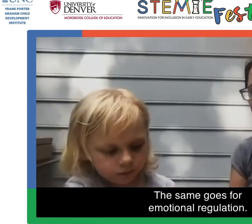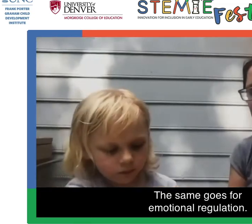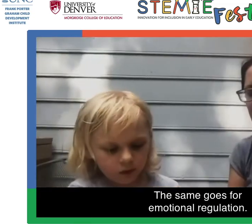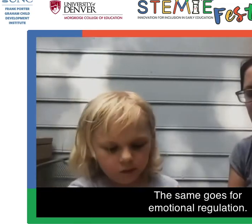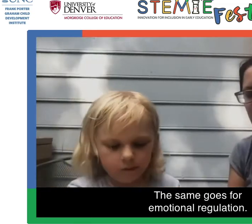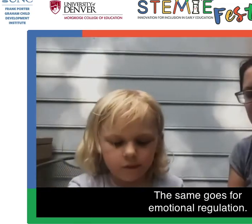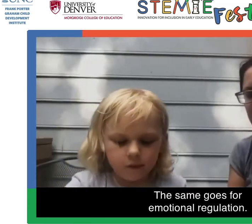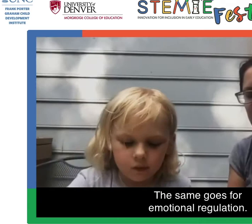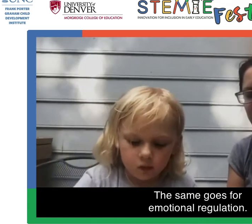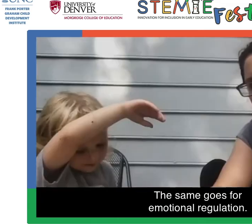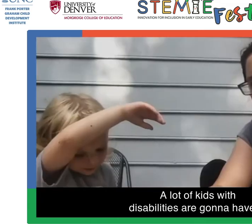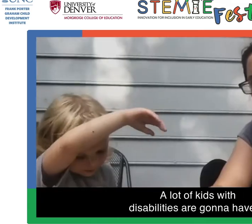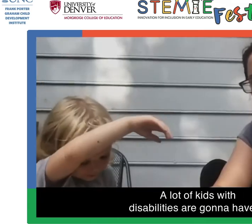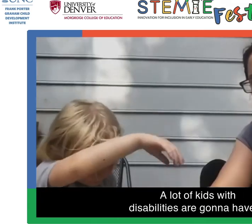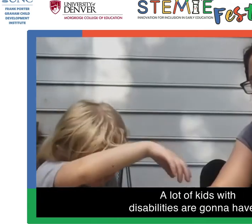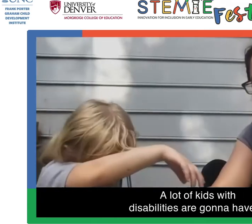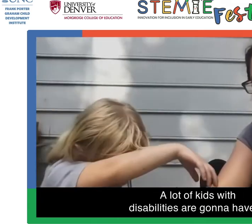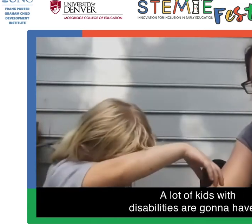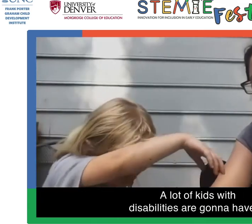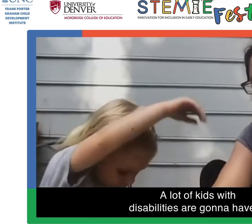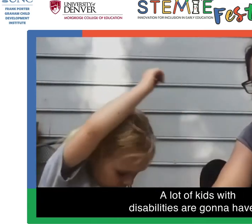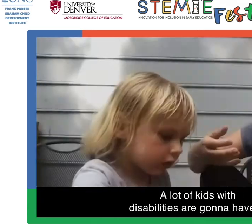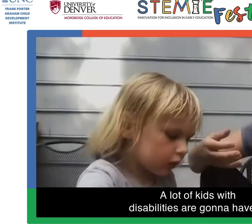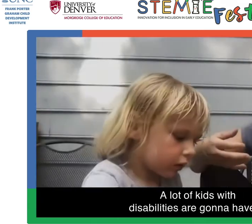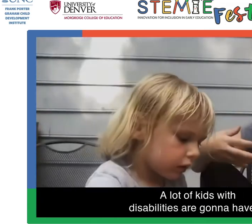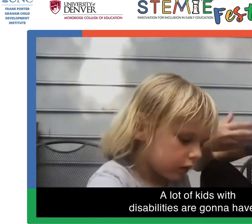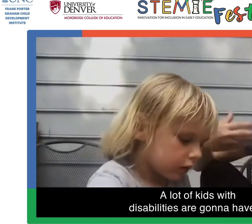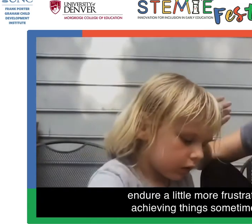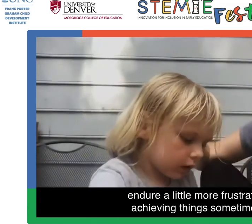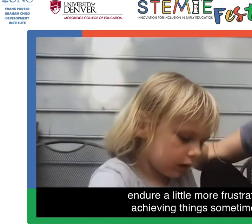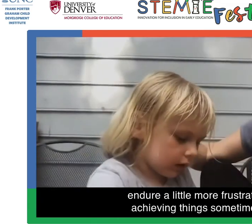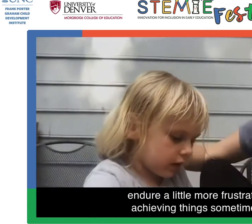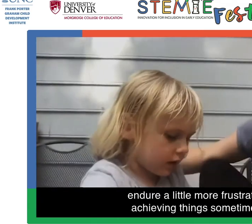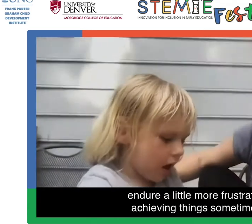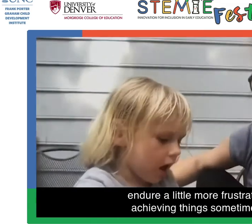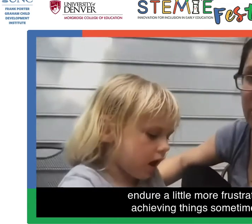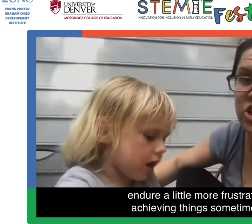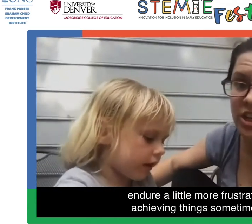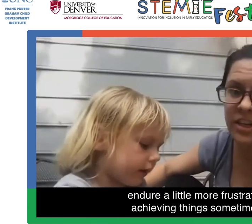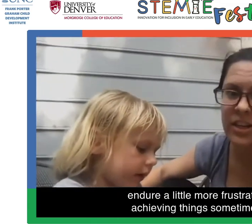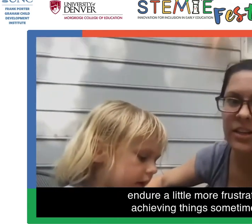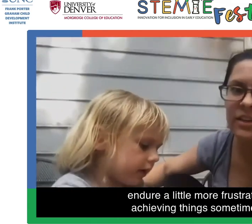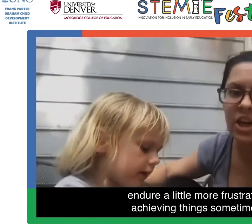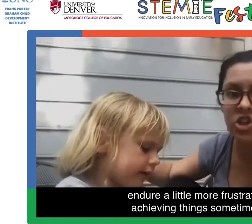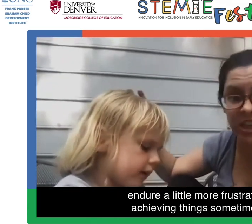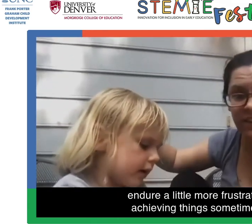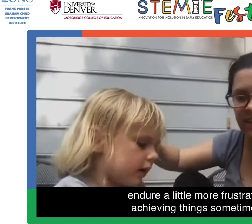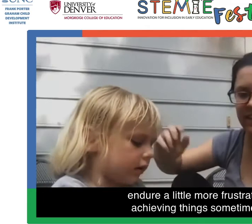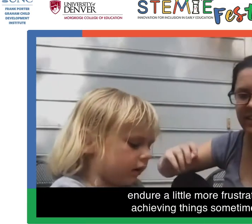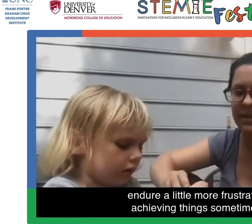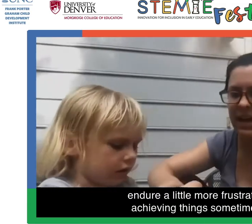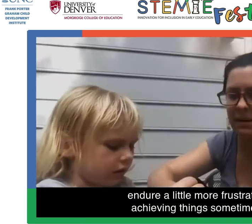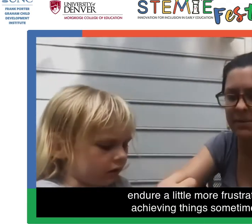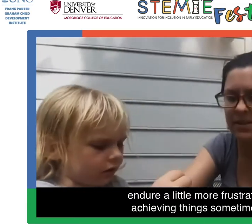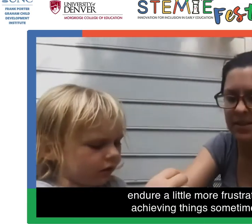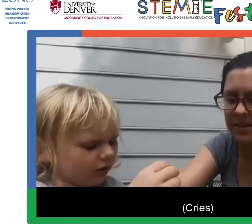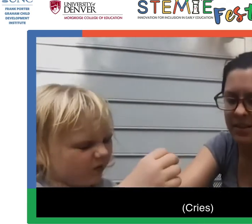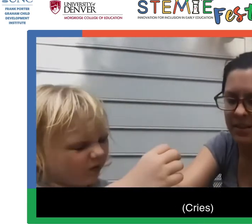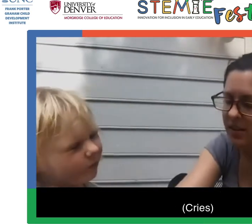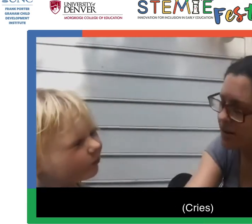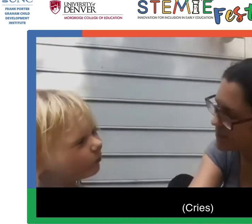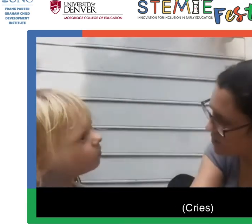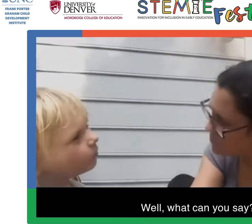Same goes for emotional regulation. A lot of kids with disabilities are going to have to endure a little more frustration achieving things sometimes.